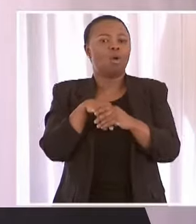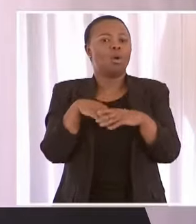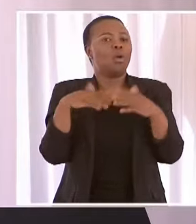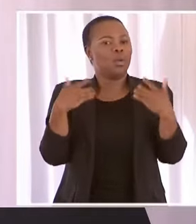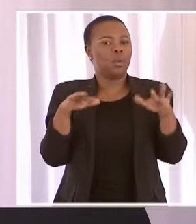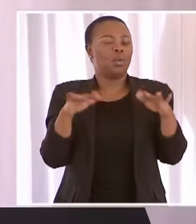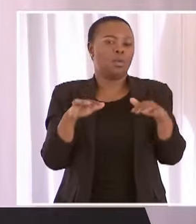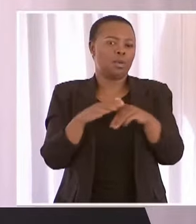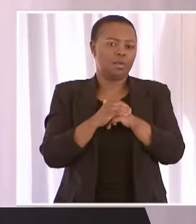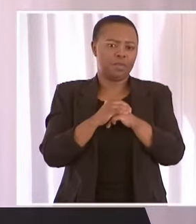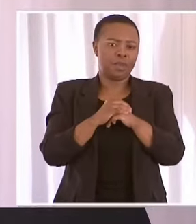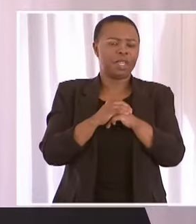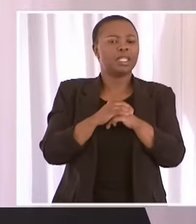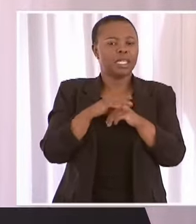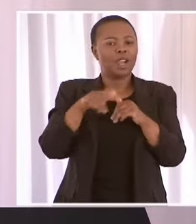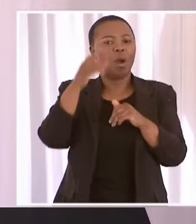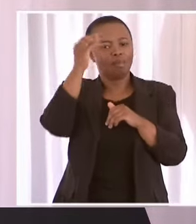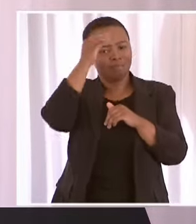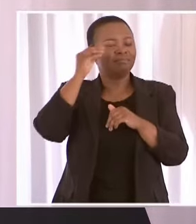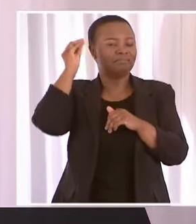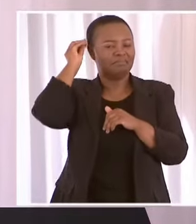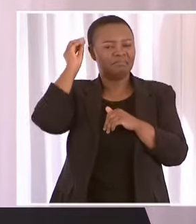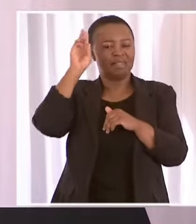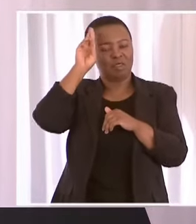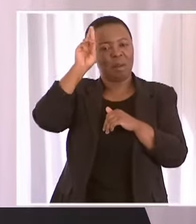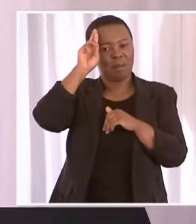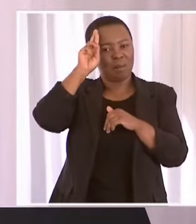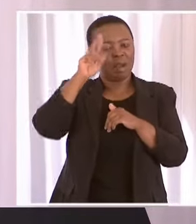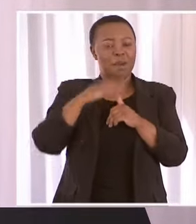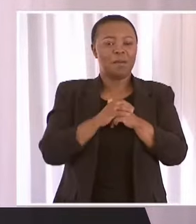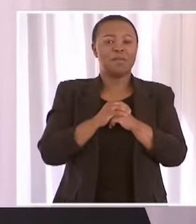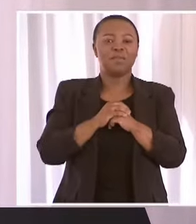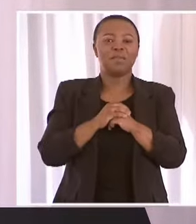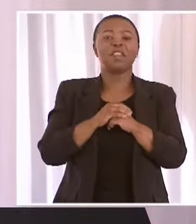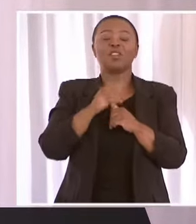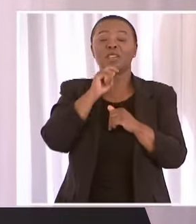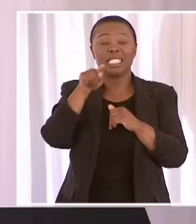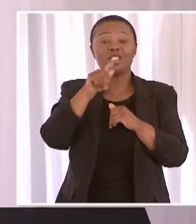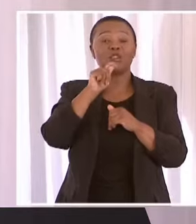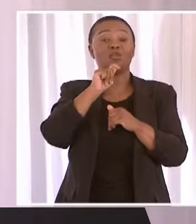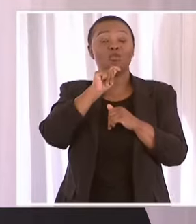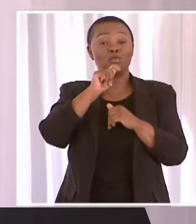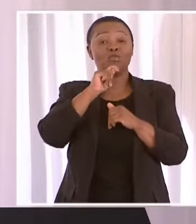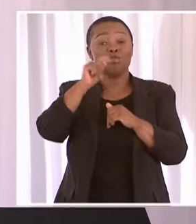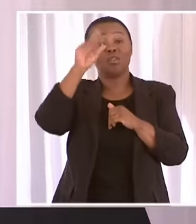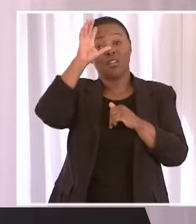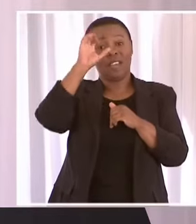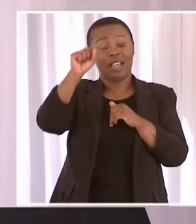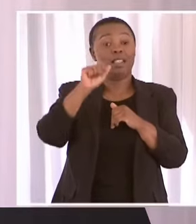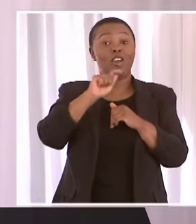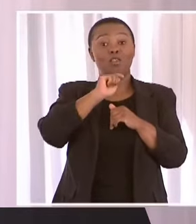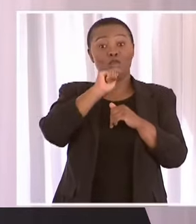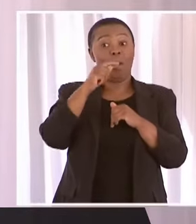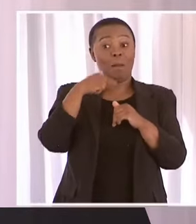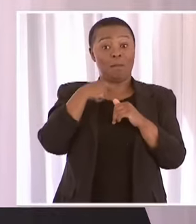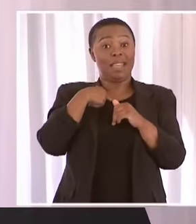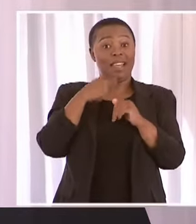Ham remains highly dubious. But as Ronnie couldn't even convert him to the true faith, there was no chance that I was going to be able to do